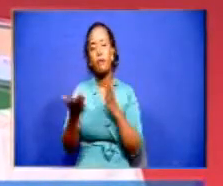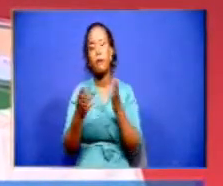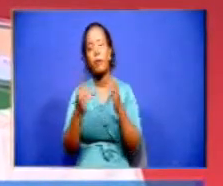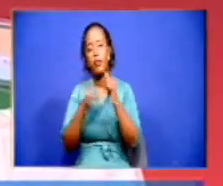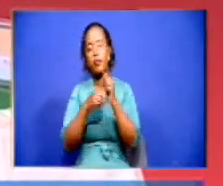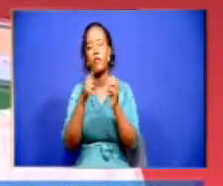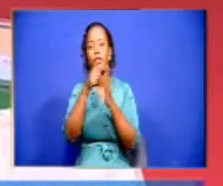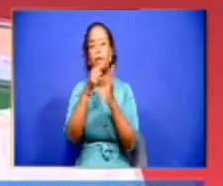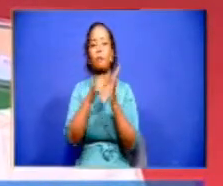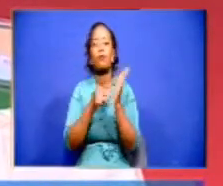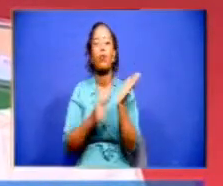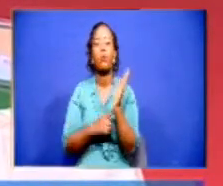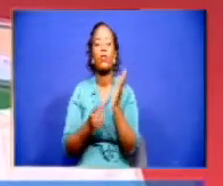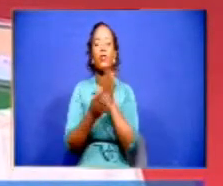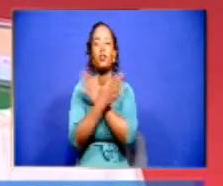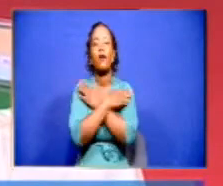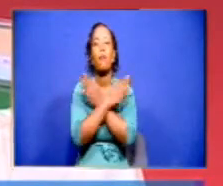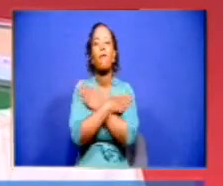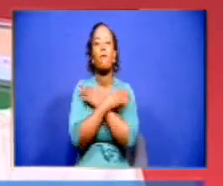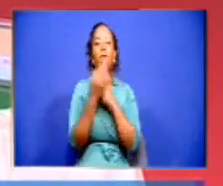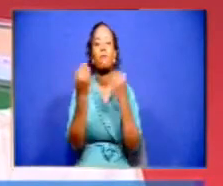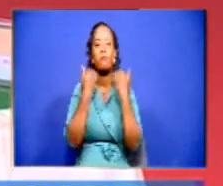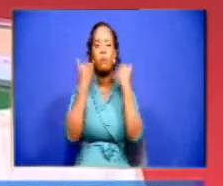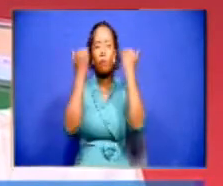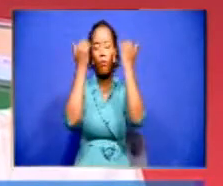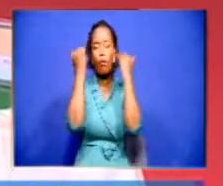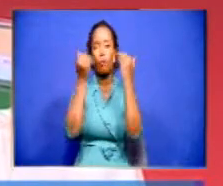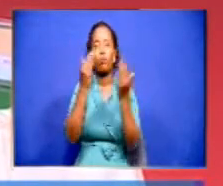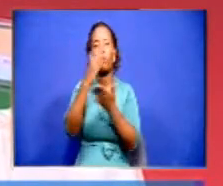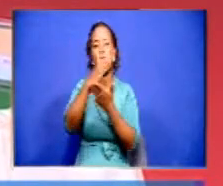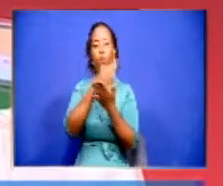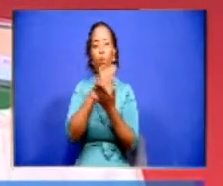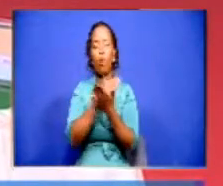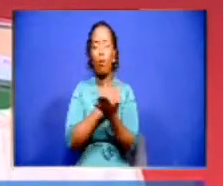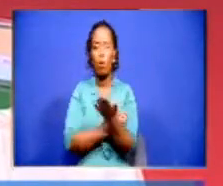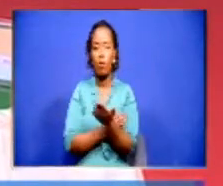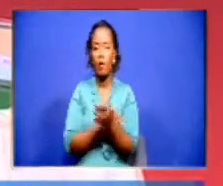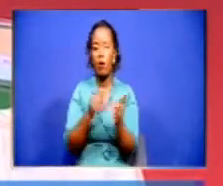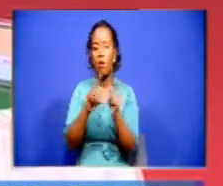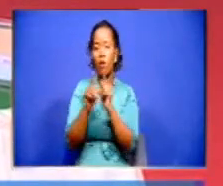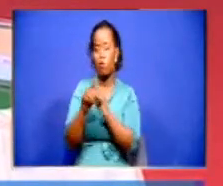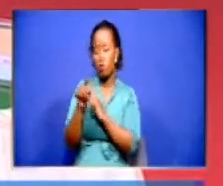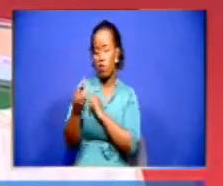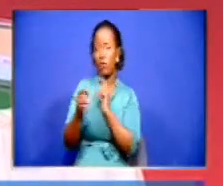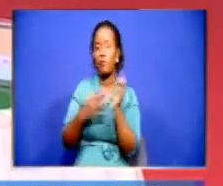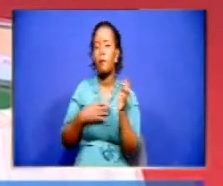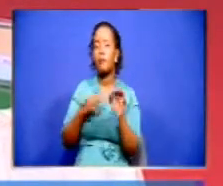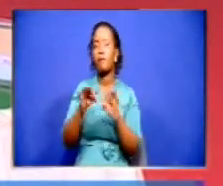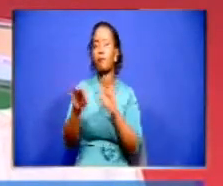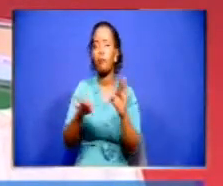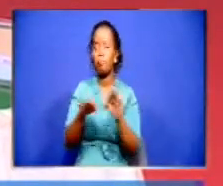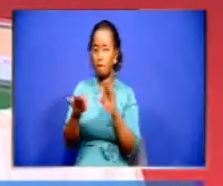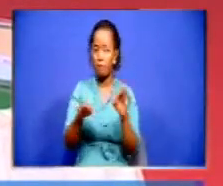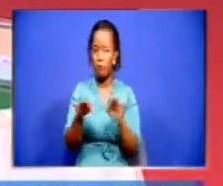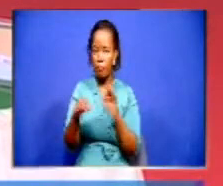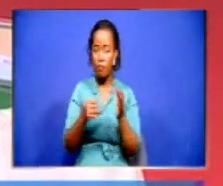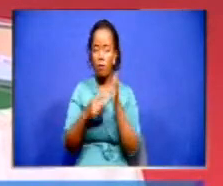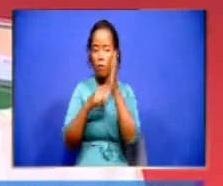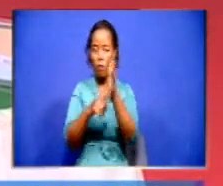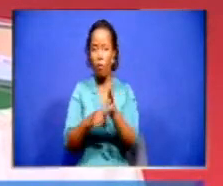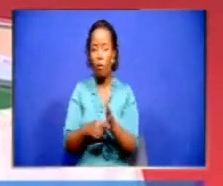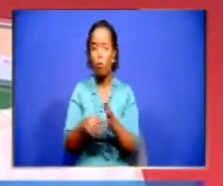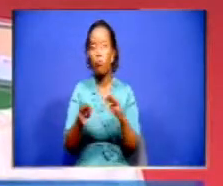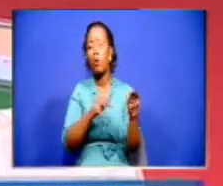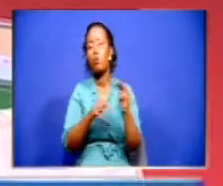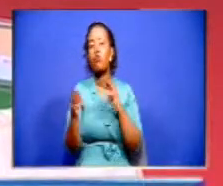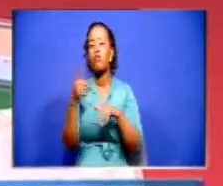six-pointer amicus curiae forum. And this is what I was referring to, like moving from the